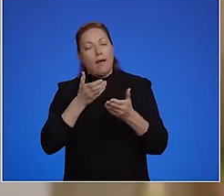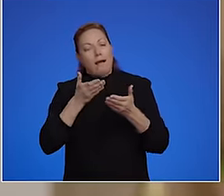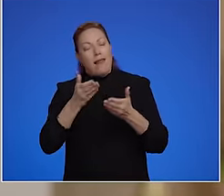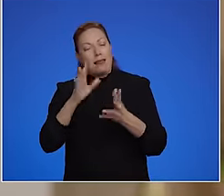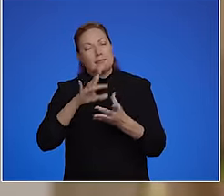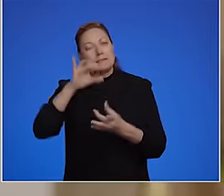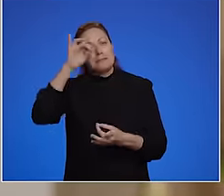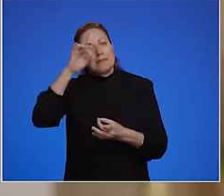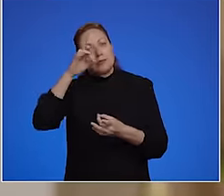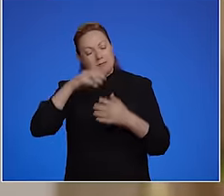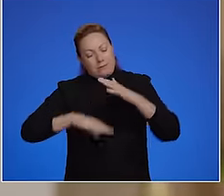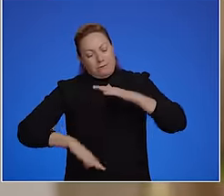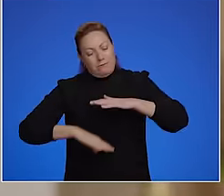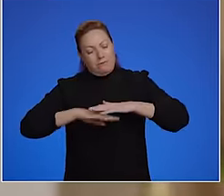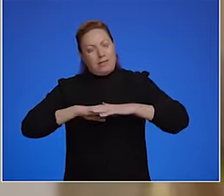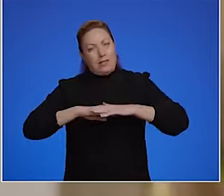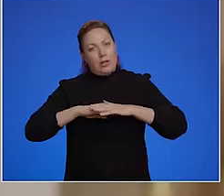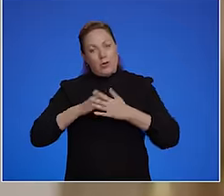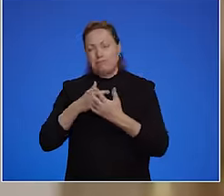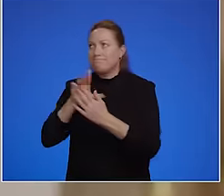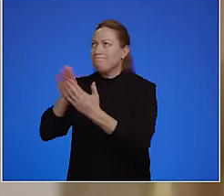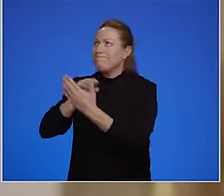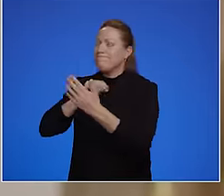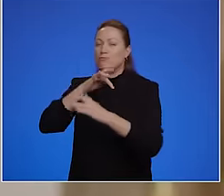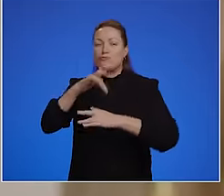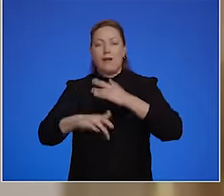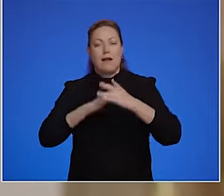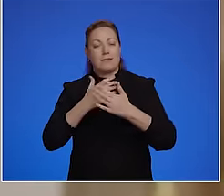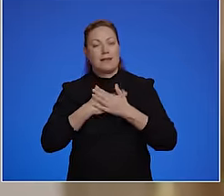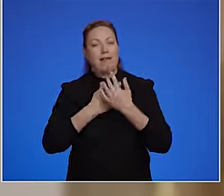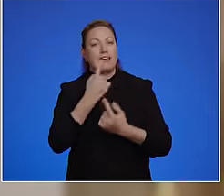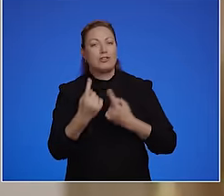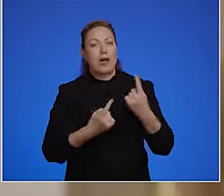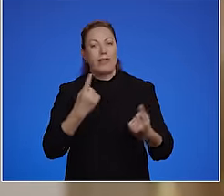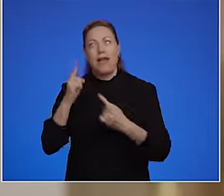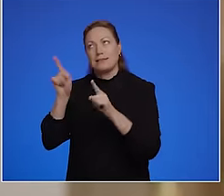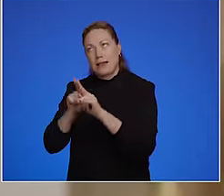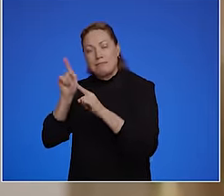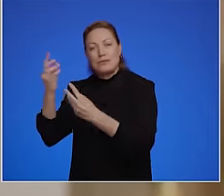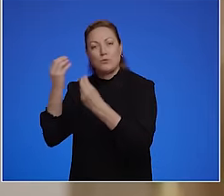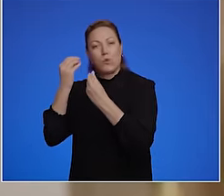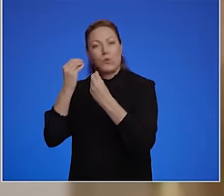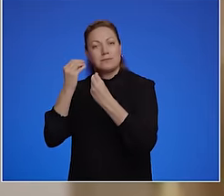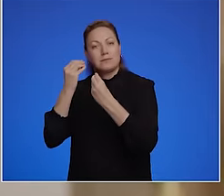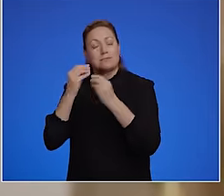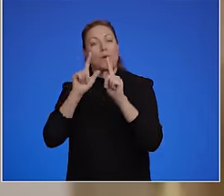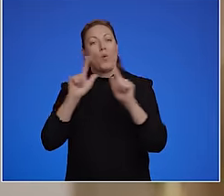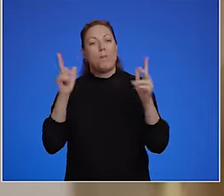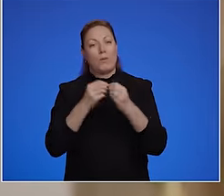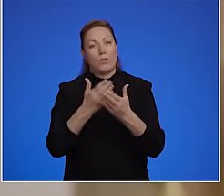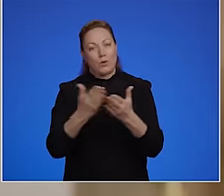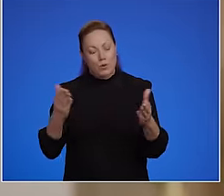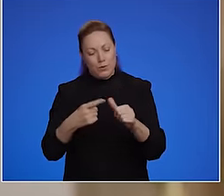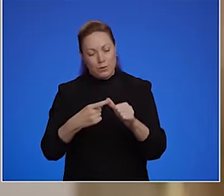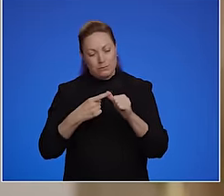the Spirit to flow through you so that you may indeed, like Christ, love one another as he has taught us. The Lord be with you. And with